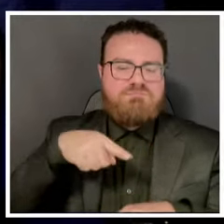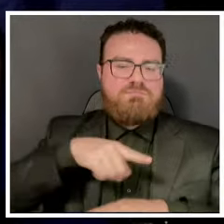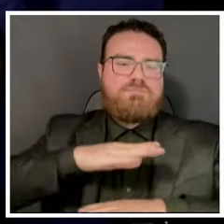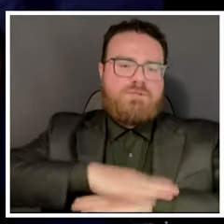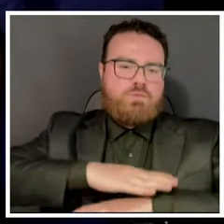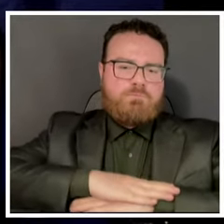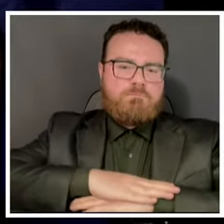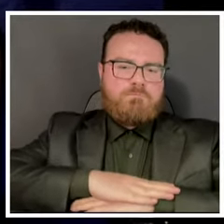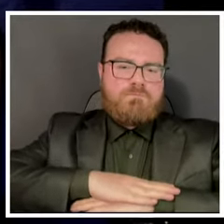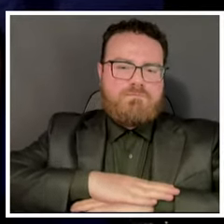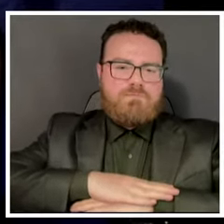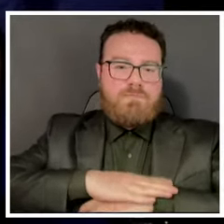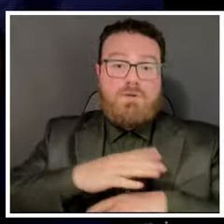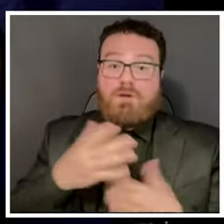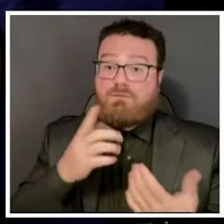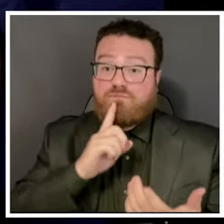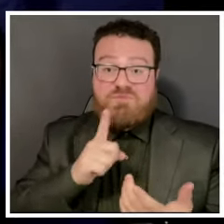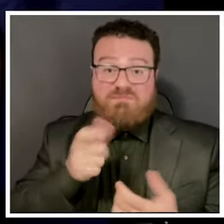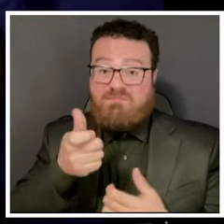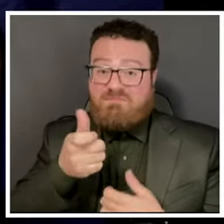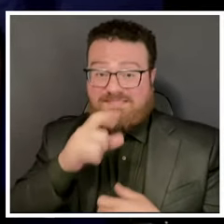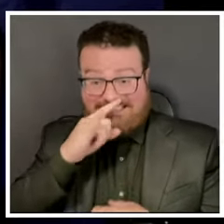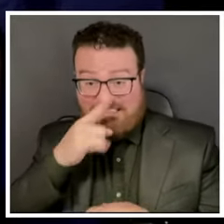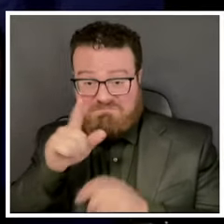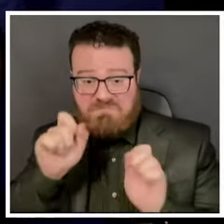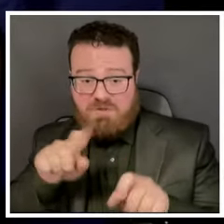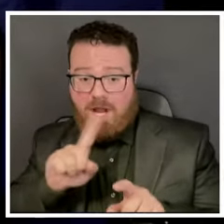could wander around the table where the adults were sitting,